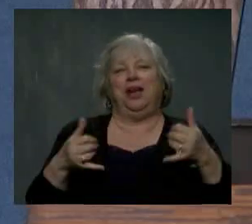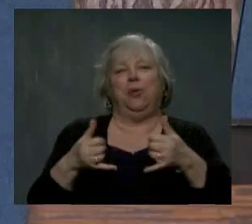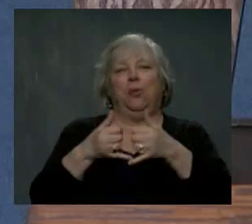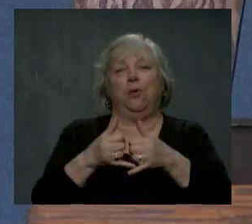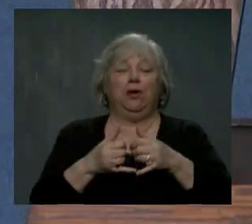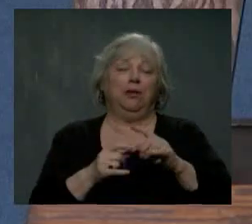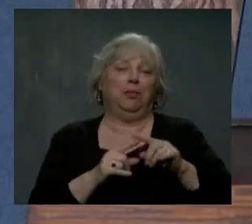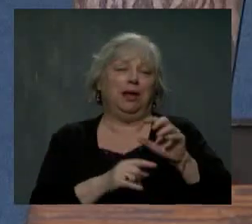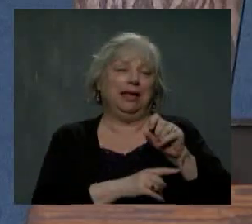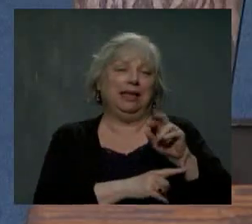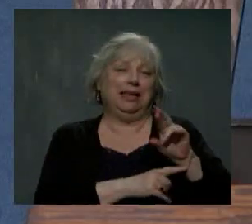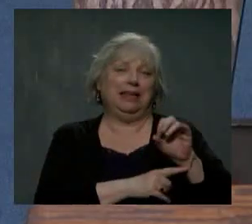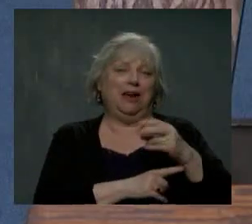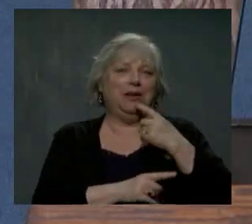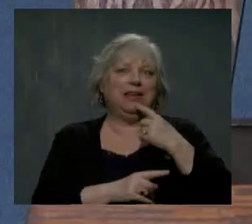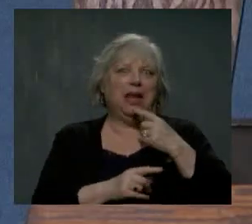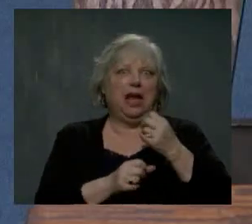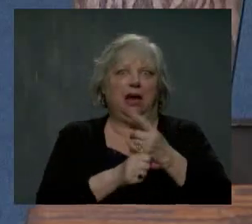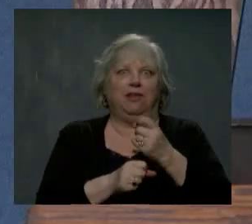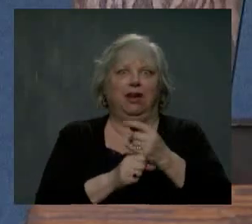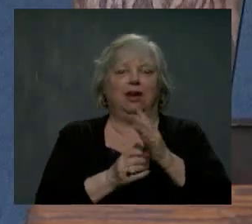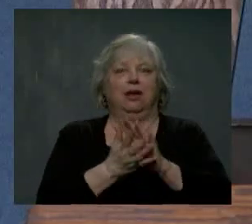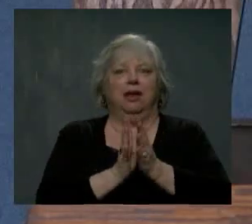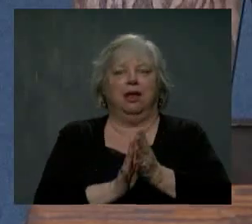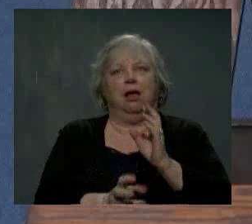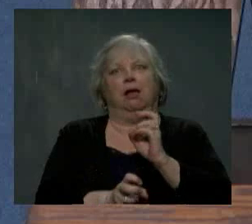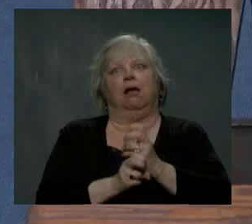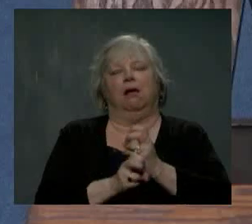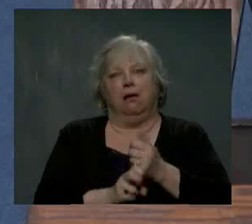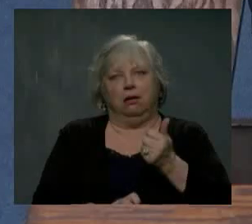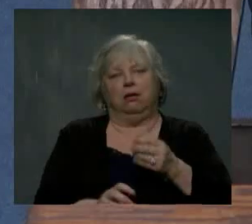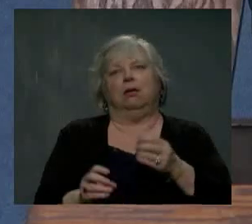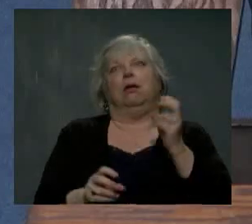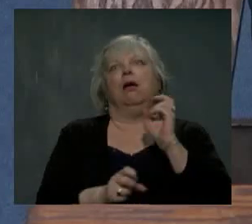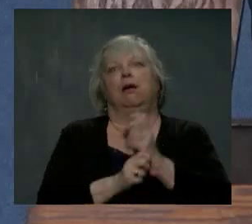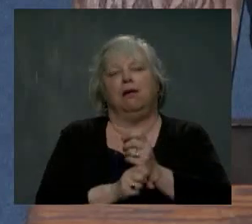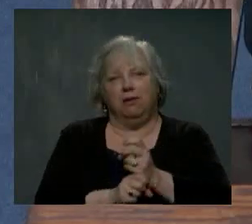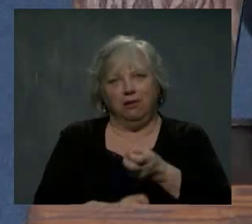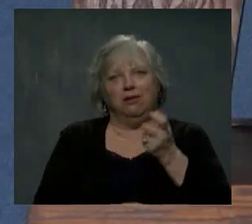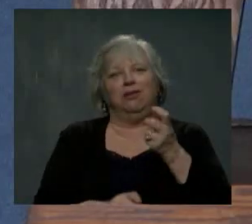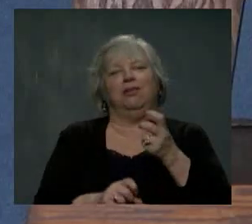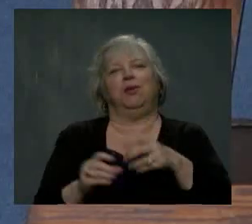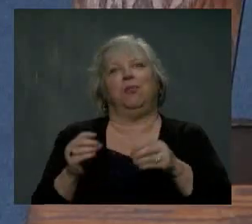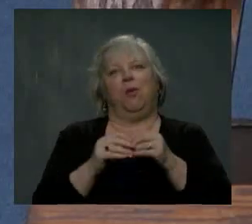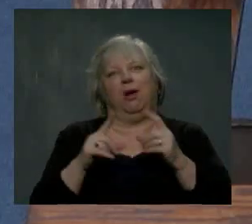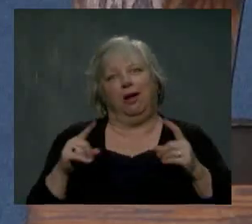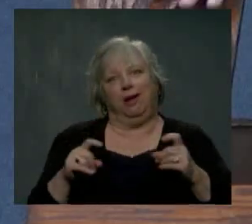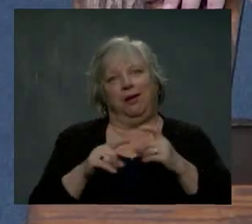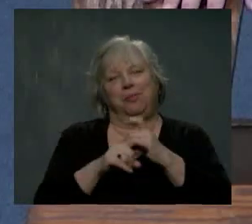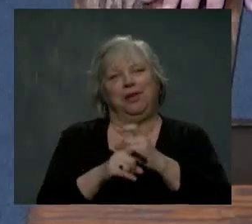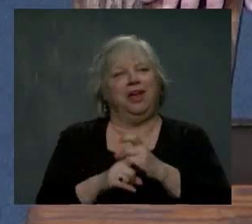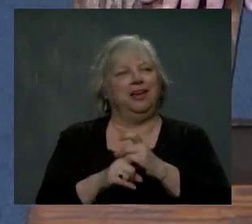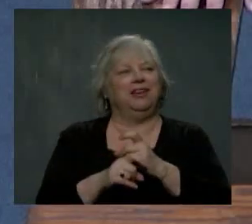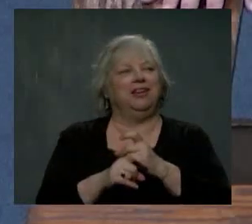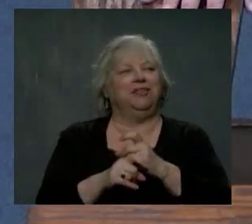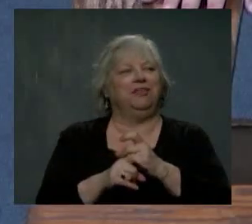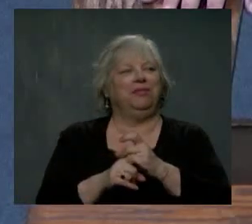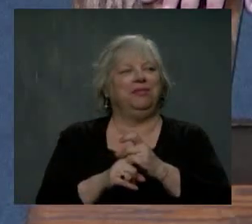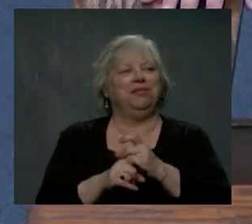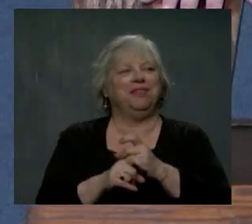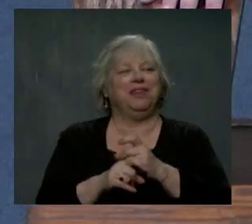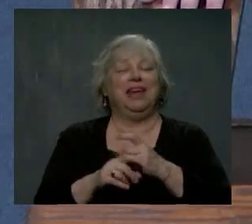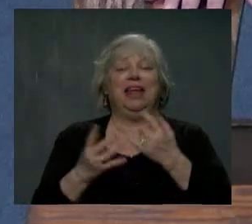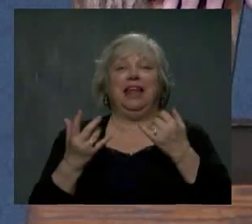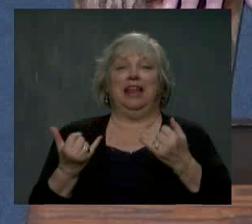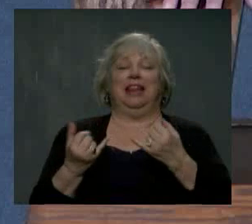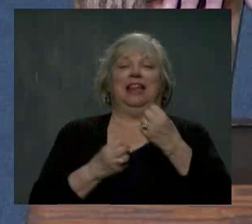Sarah said, you know, every year it gets harder and harder, and I'm going to try to hold it together.